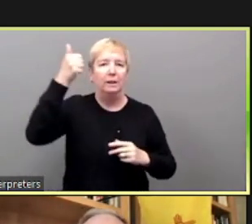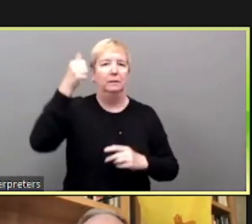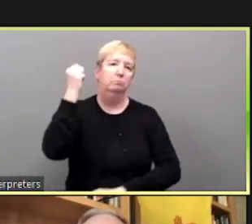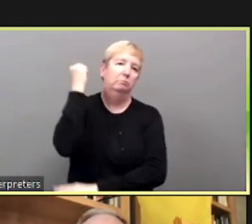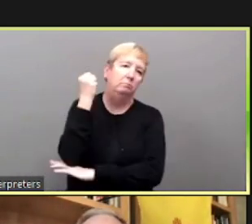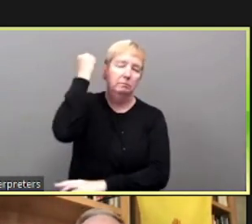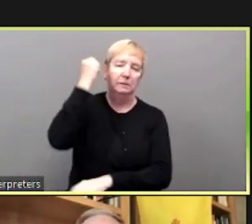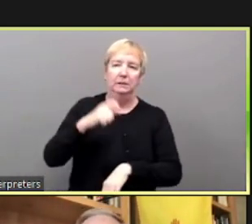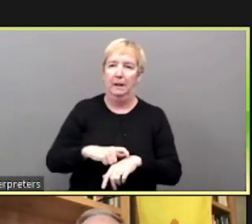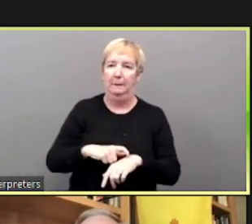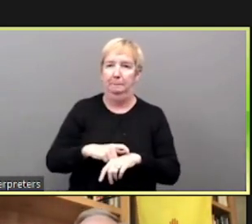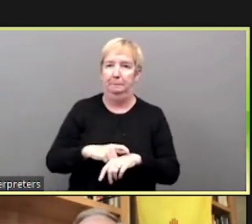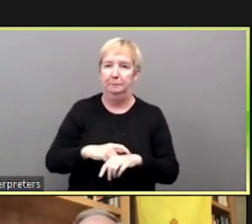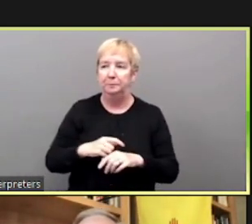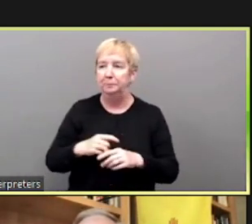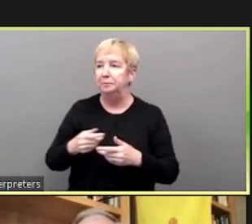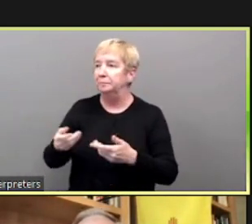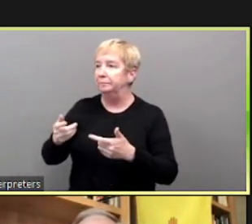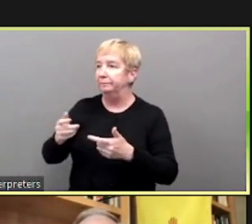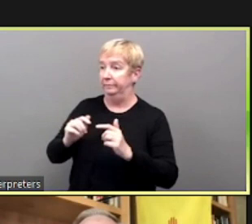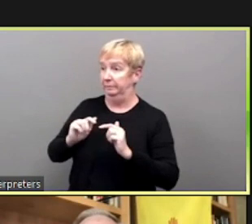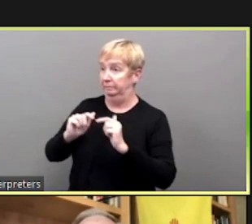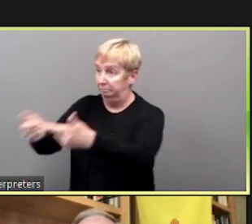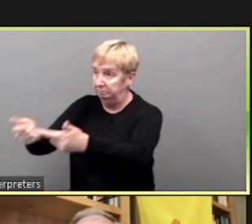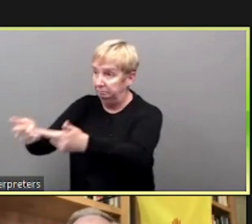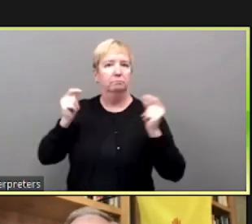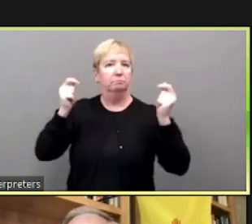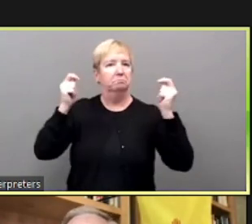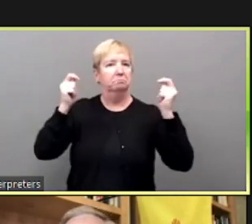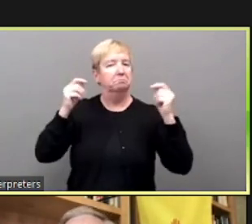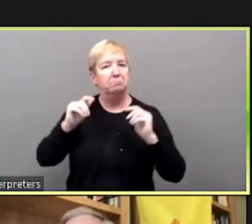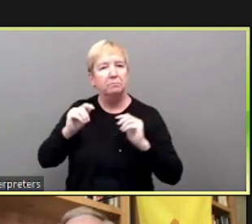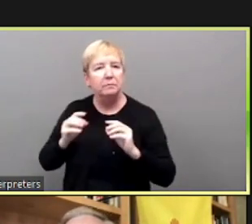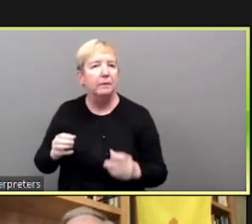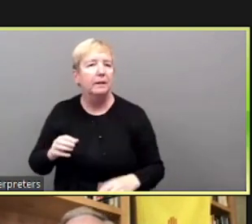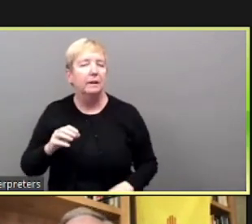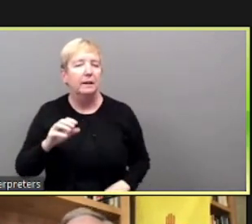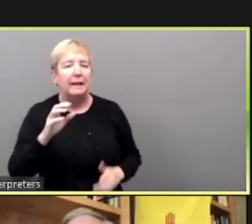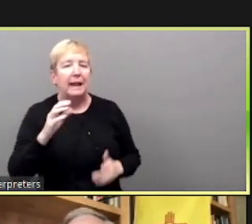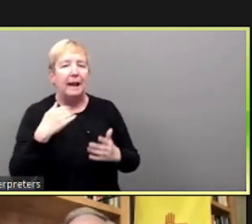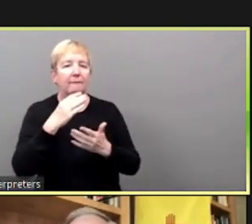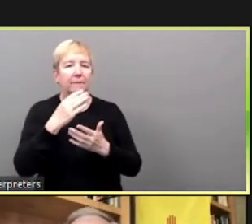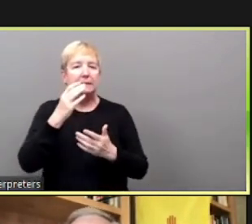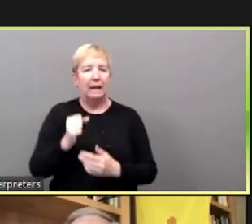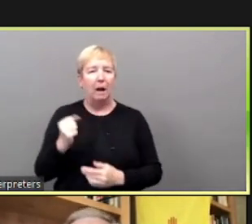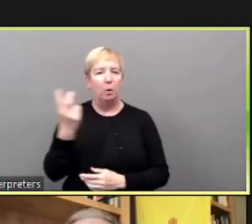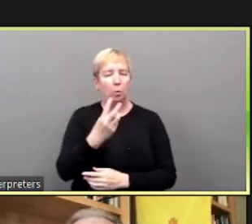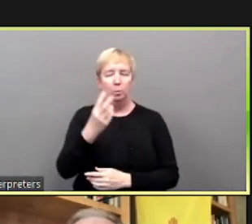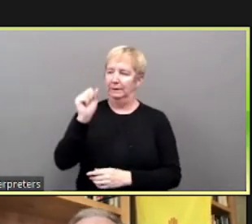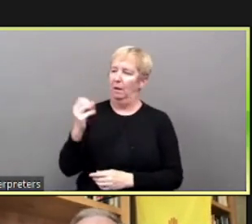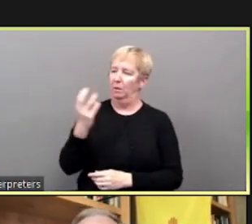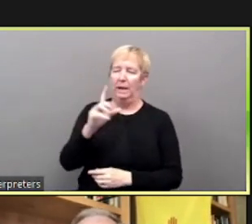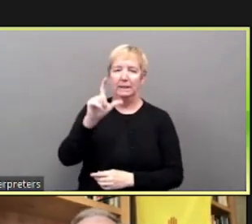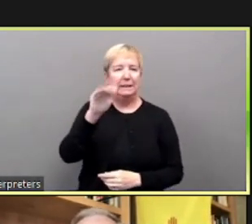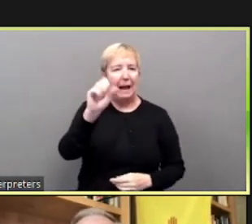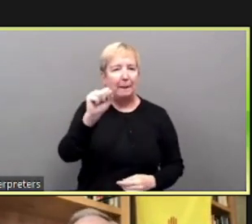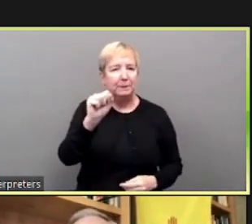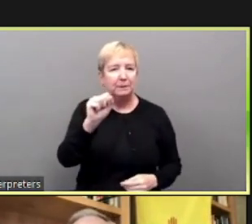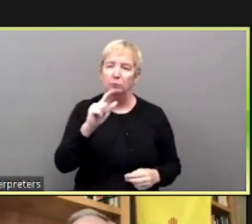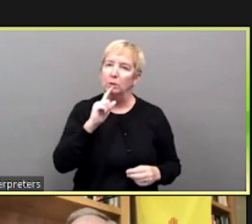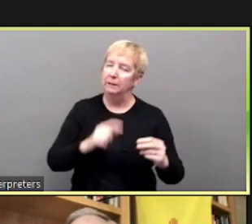turnaround time for testing across all of New Mexico. Southwest Labs making a very rapid use of